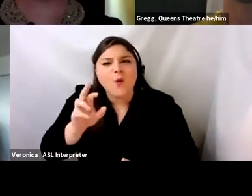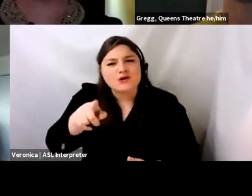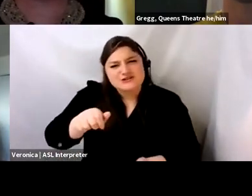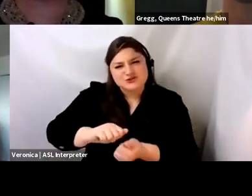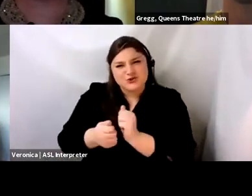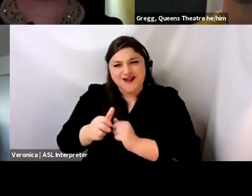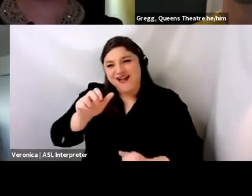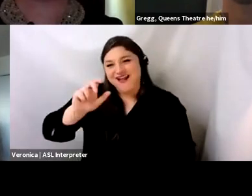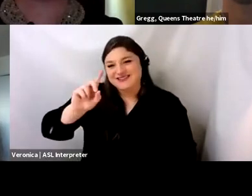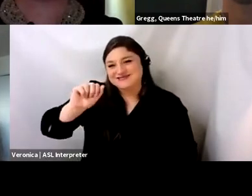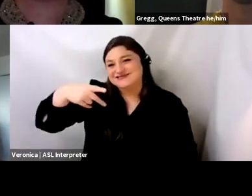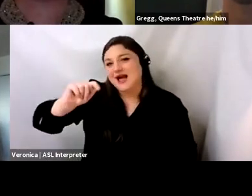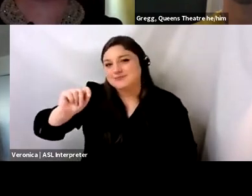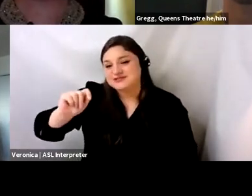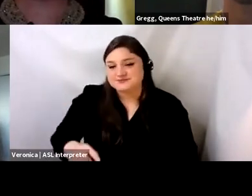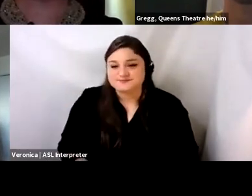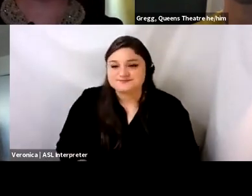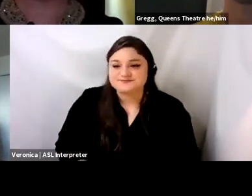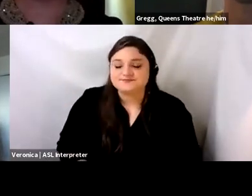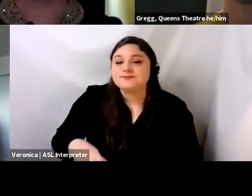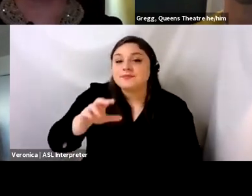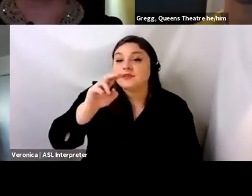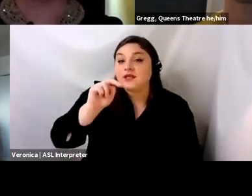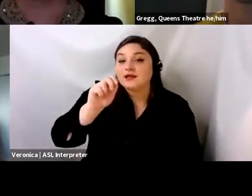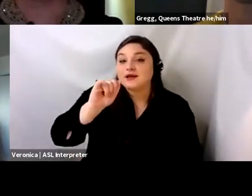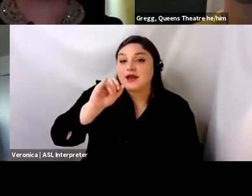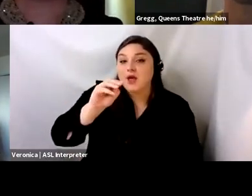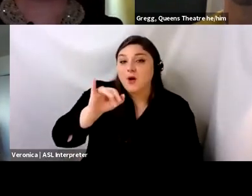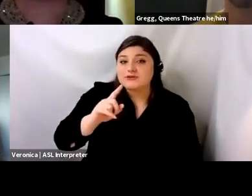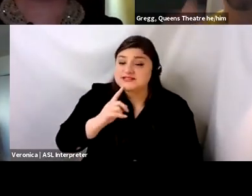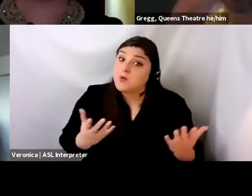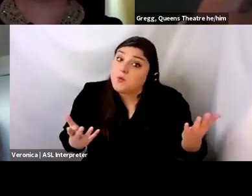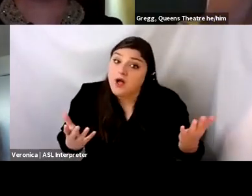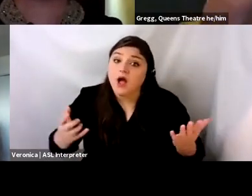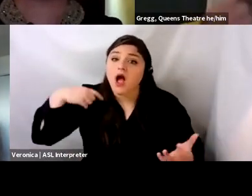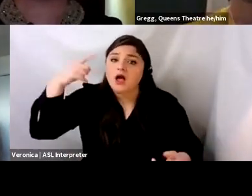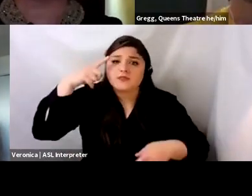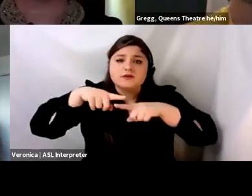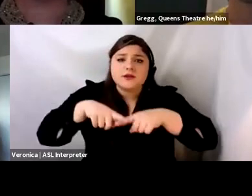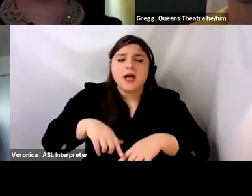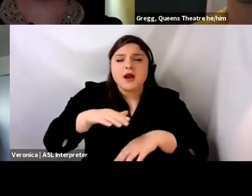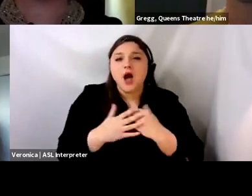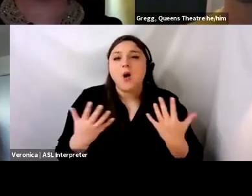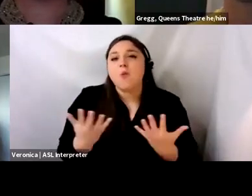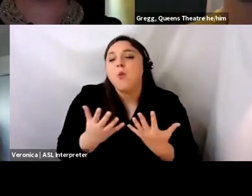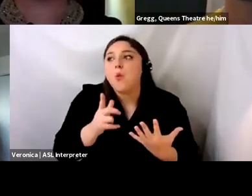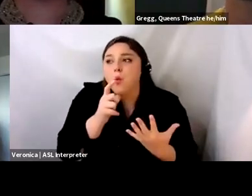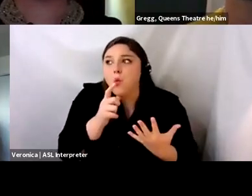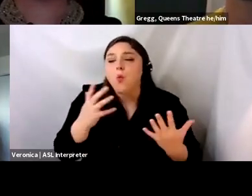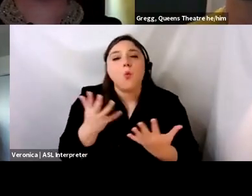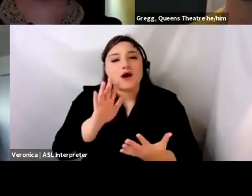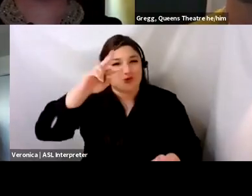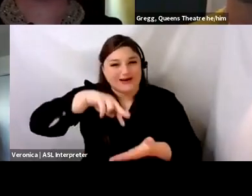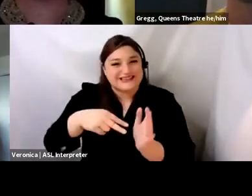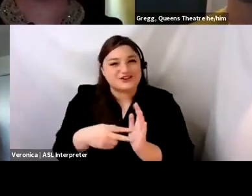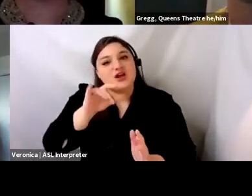think it's important to just really look at what you want to serve in your program. And you think about dance. You want, you want people to feel, feel